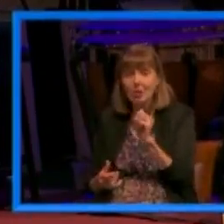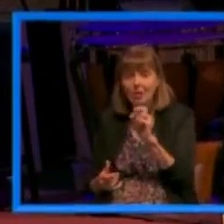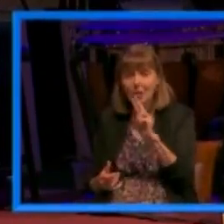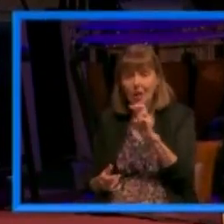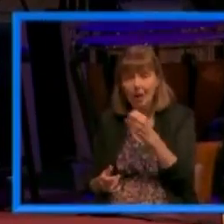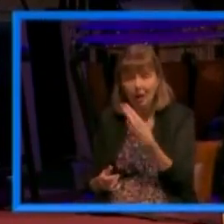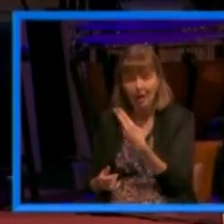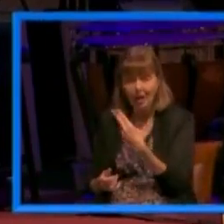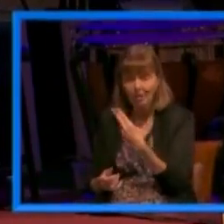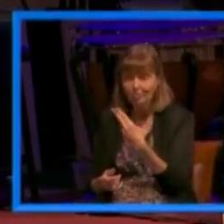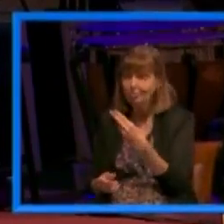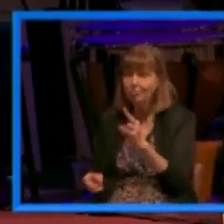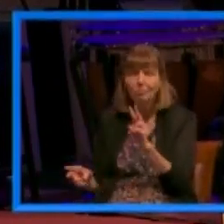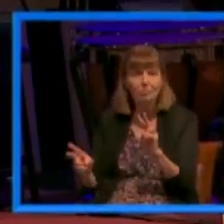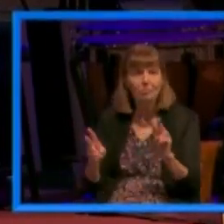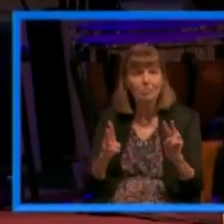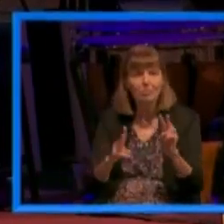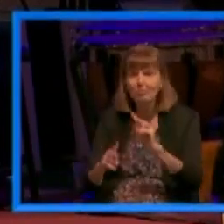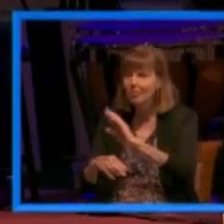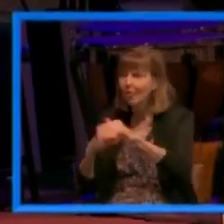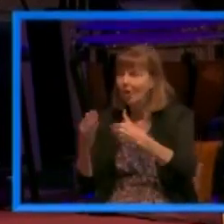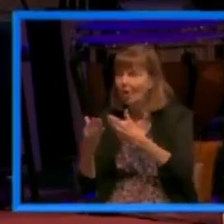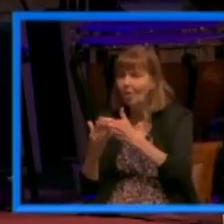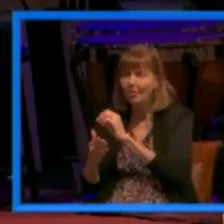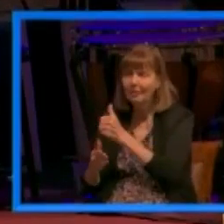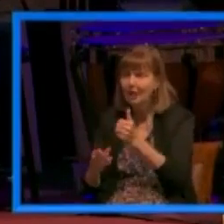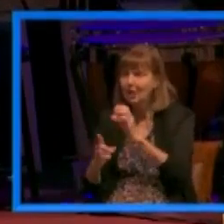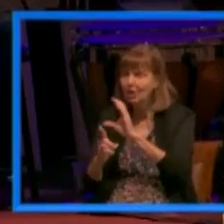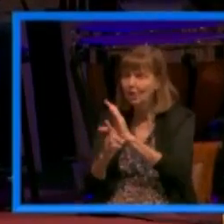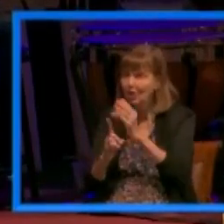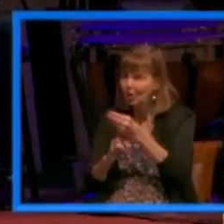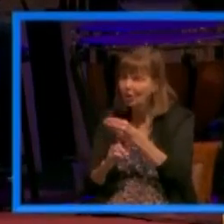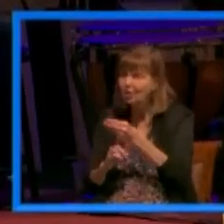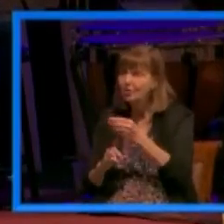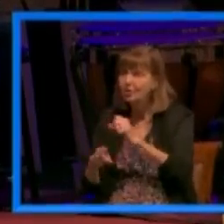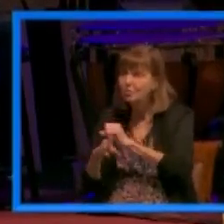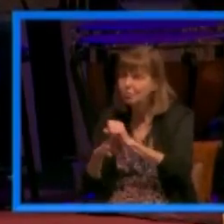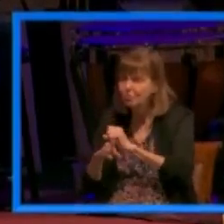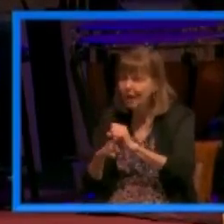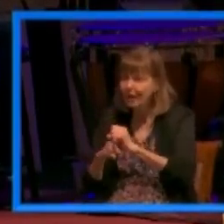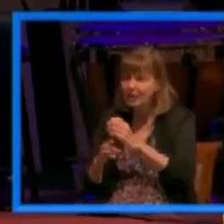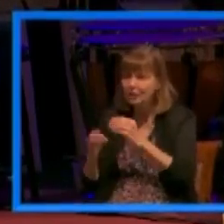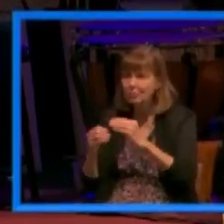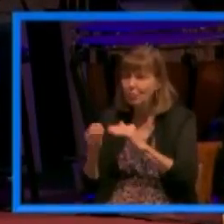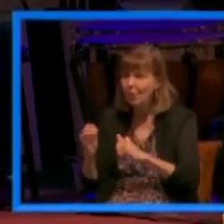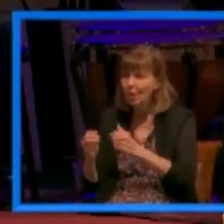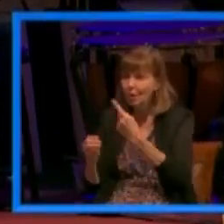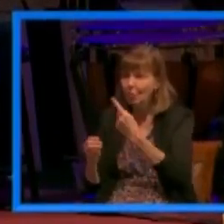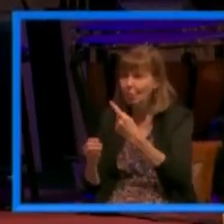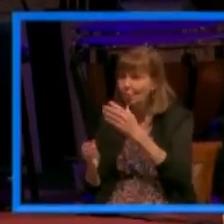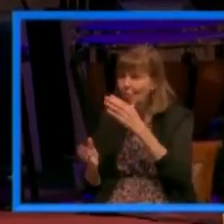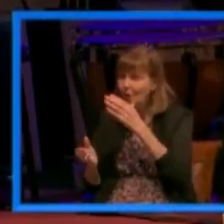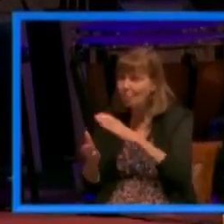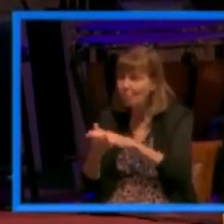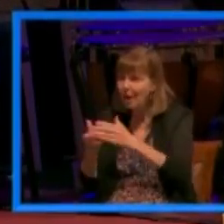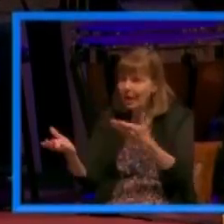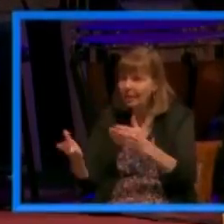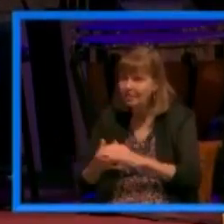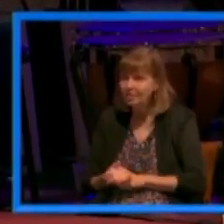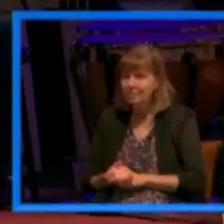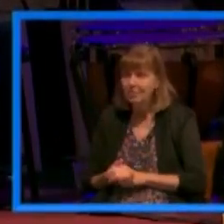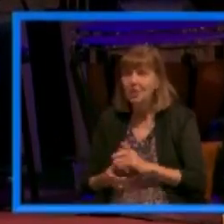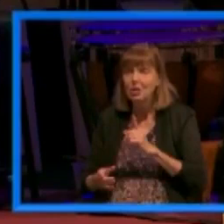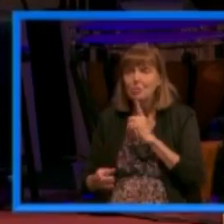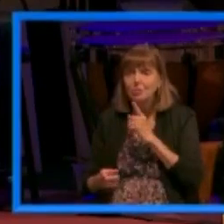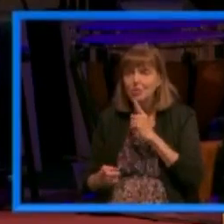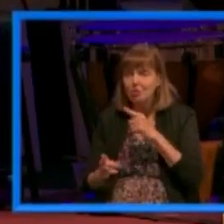pagan cultures who were practicing polygamy. And I'm sure she looked at her own age, very, very advanced in years. I'm sure she looked at the fact that it's been